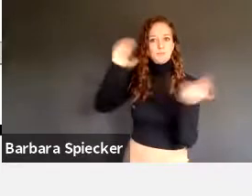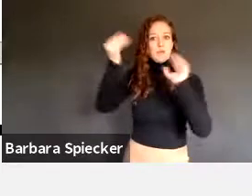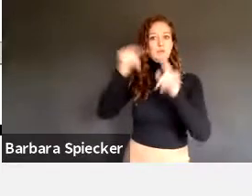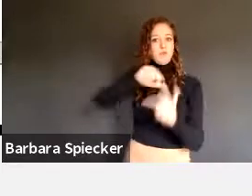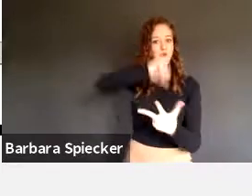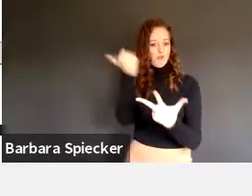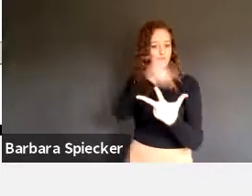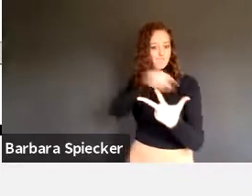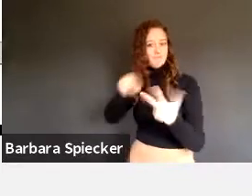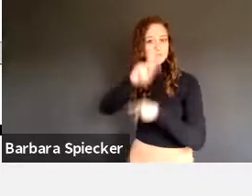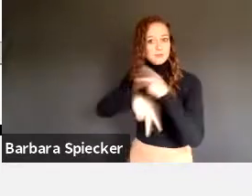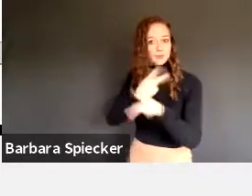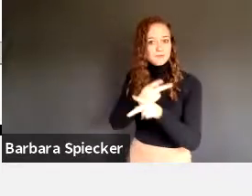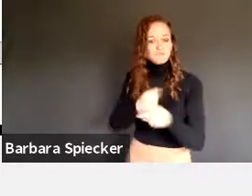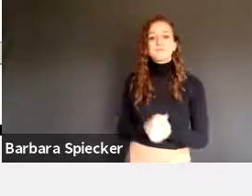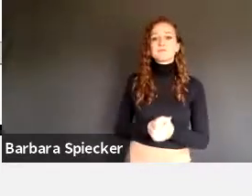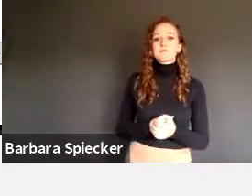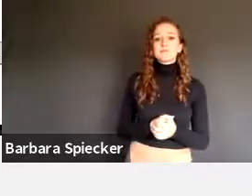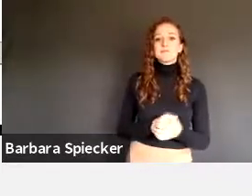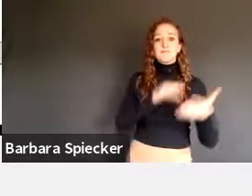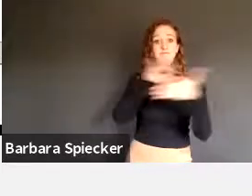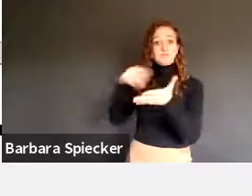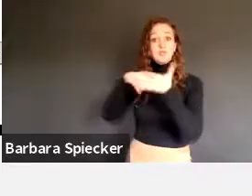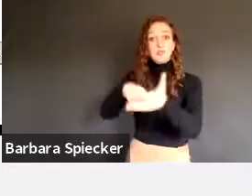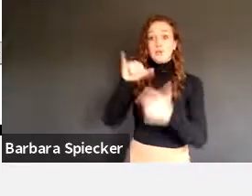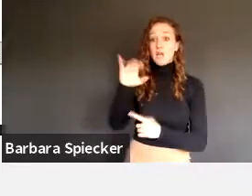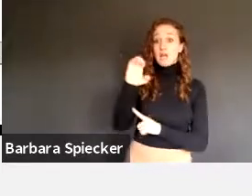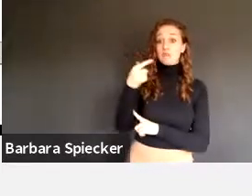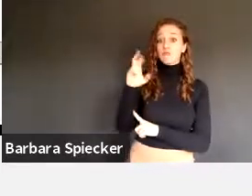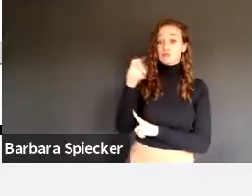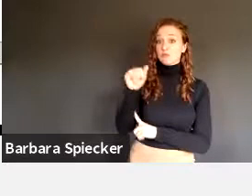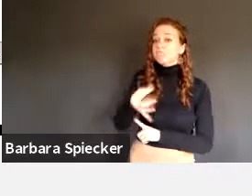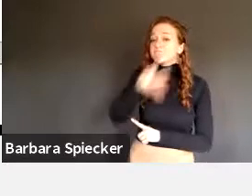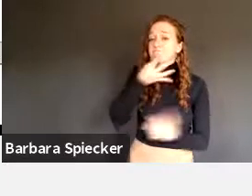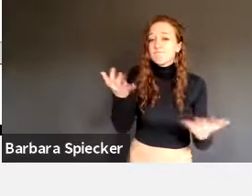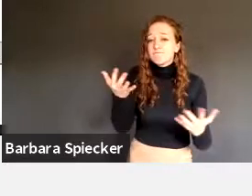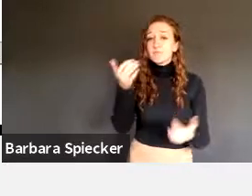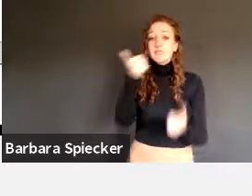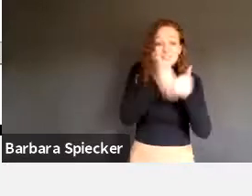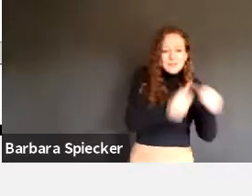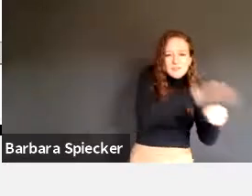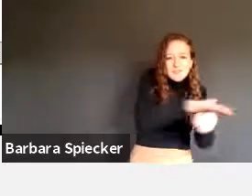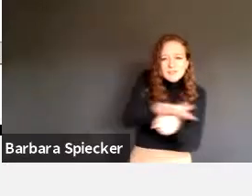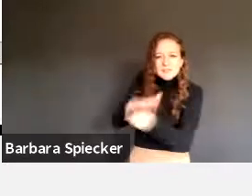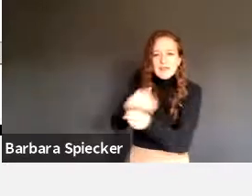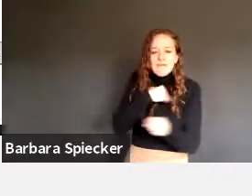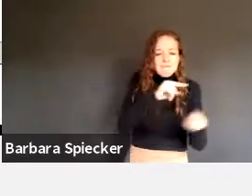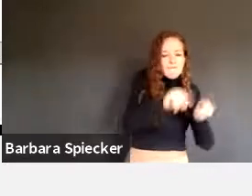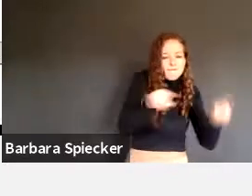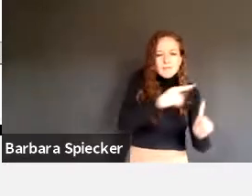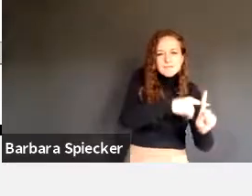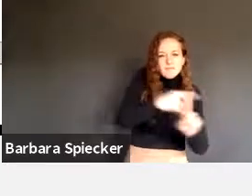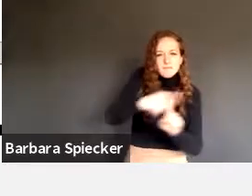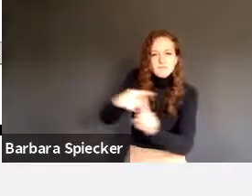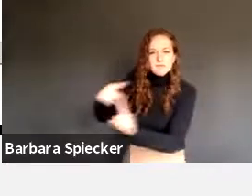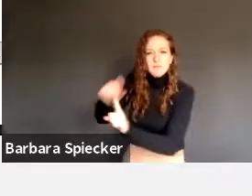actually is surprising because Egregia is found to be the most thermal tolerant of these 3 species. Studies have shown